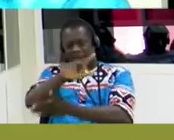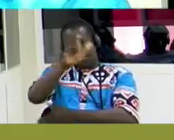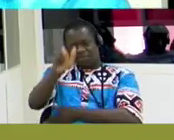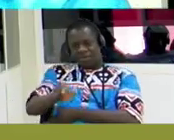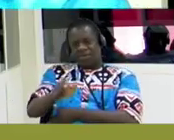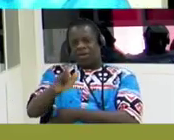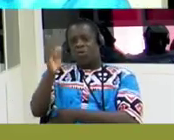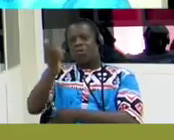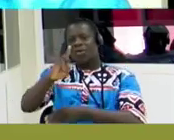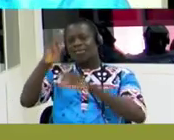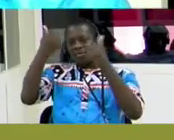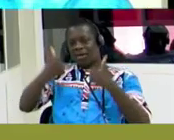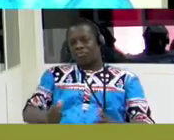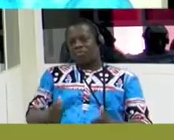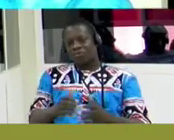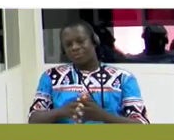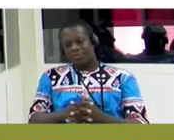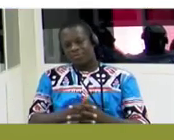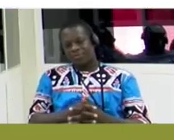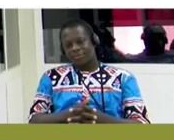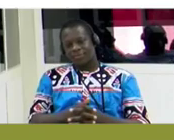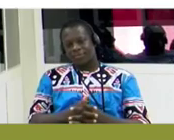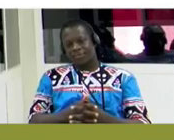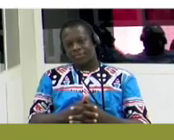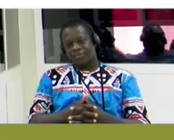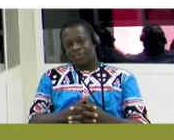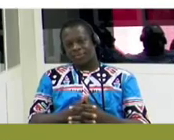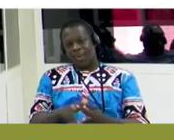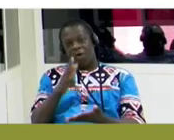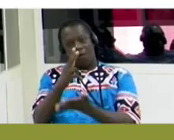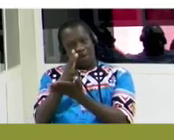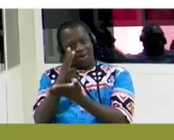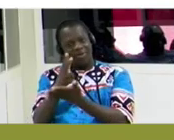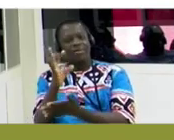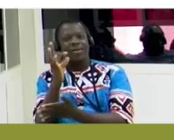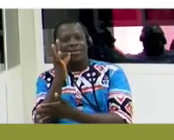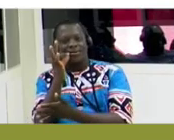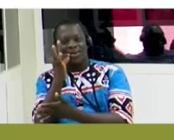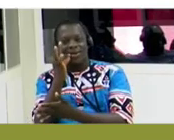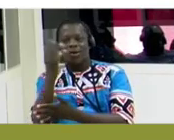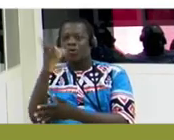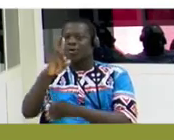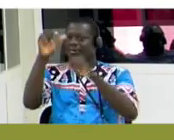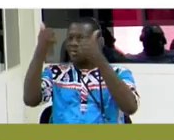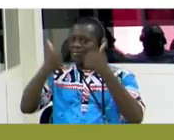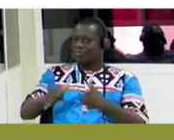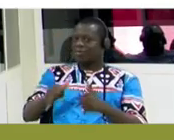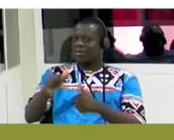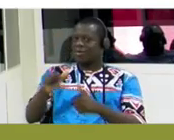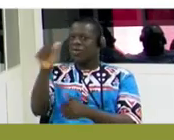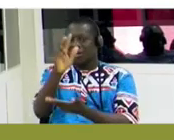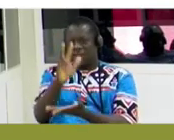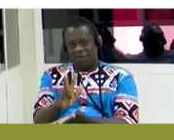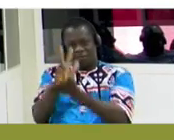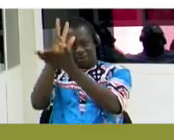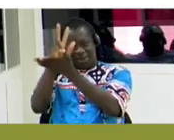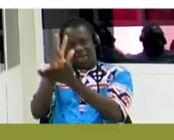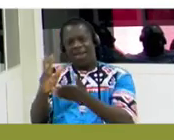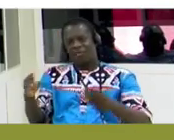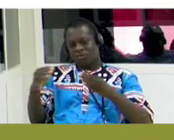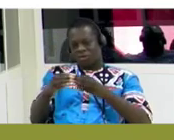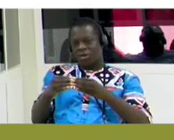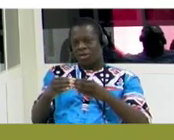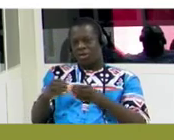What happened was, Some voluntarily joined, but